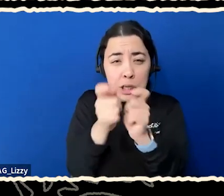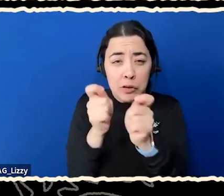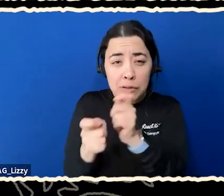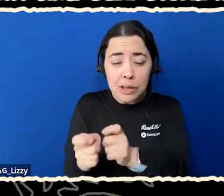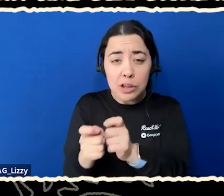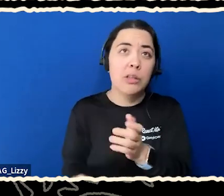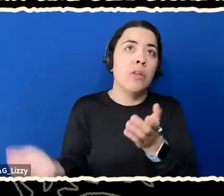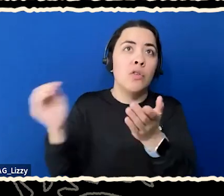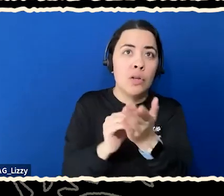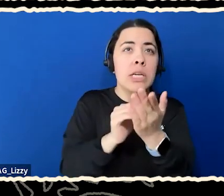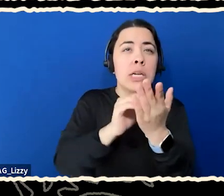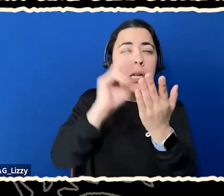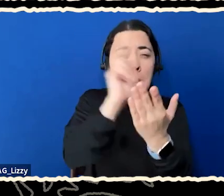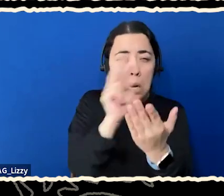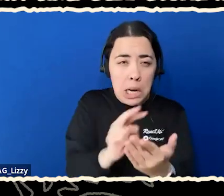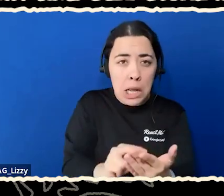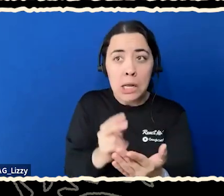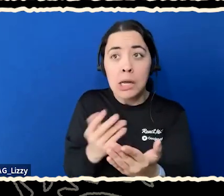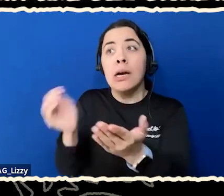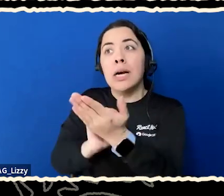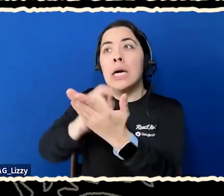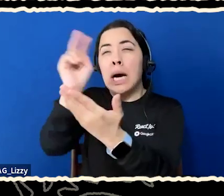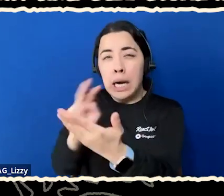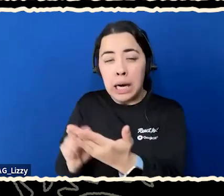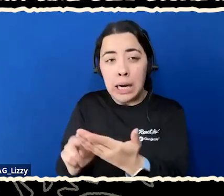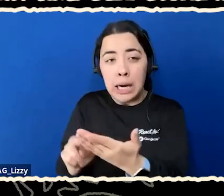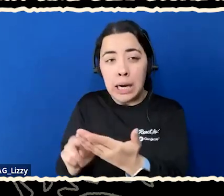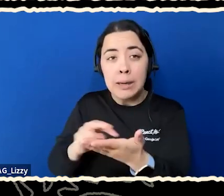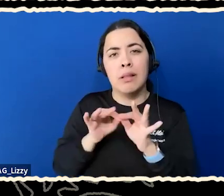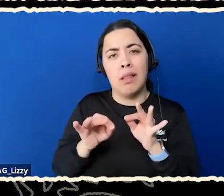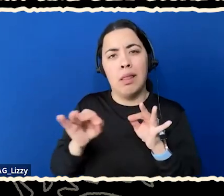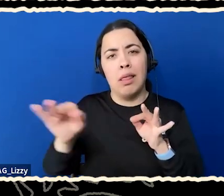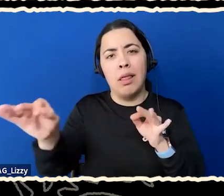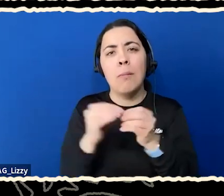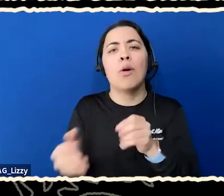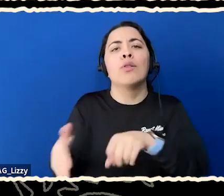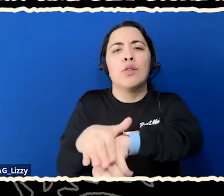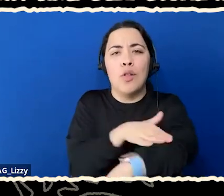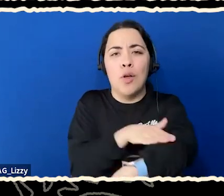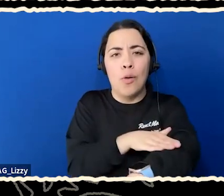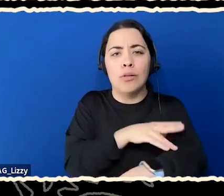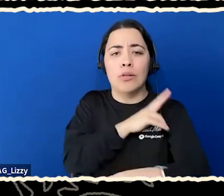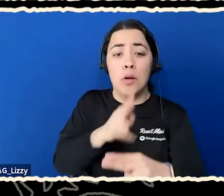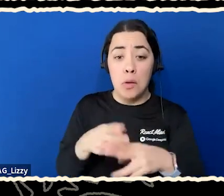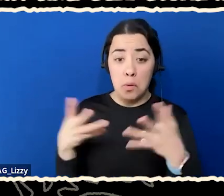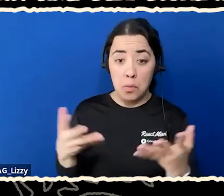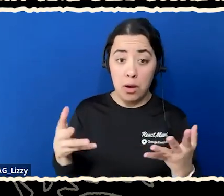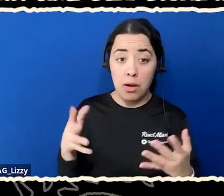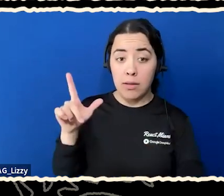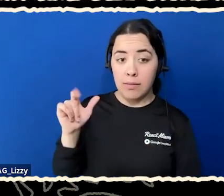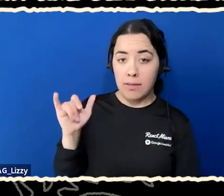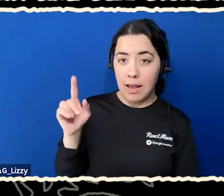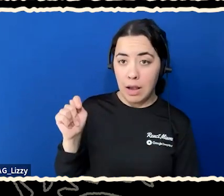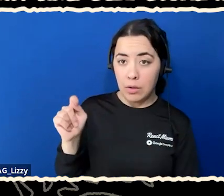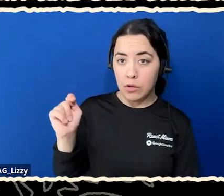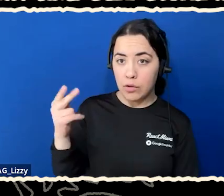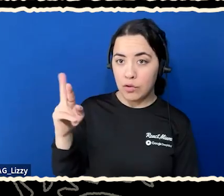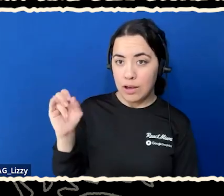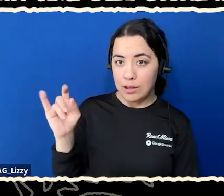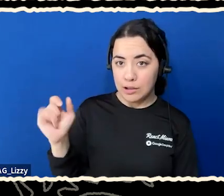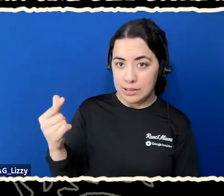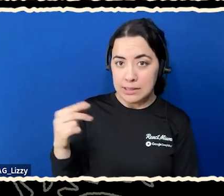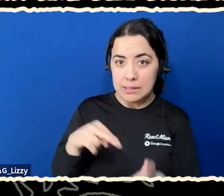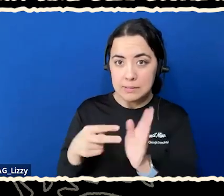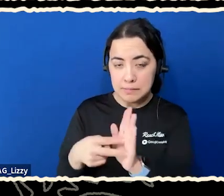and that makes it super slow. This is called layout thrashing. And the fix here is to batch. Do all